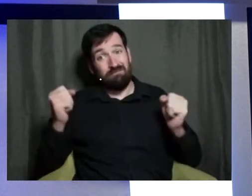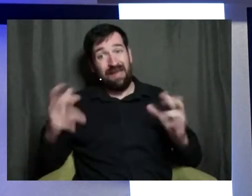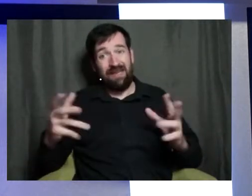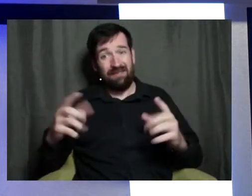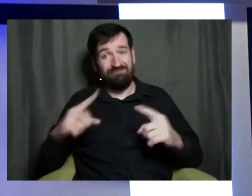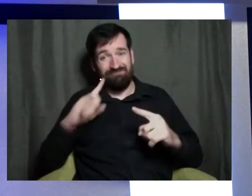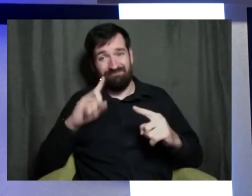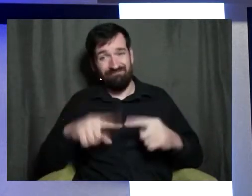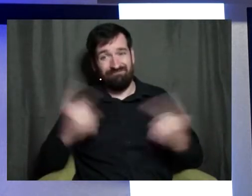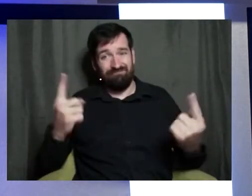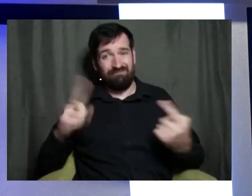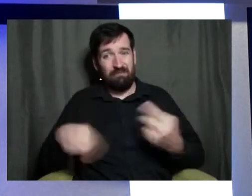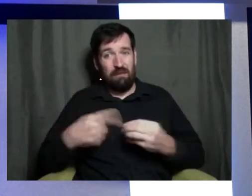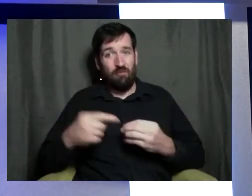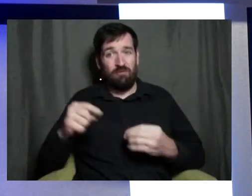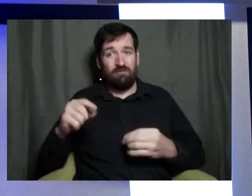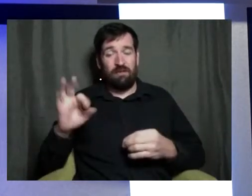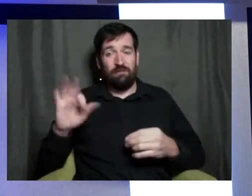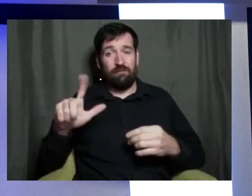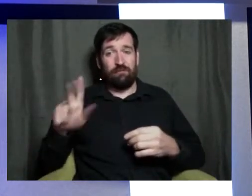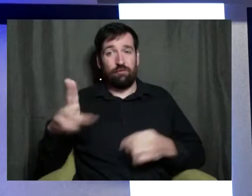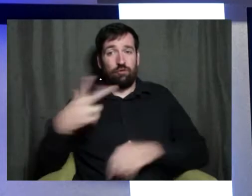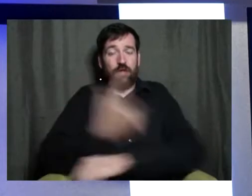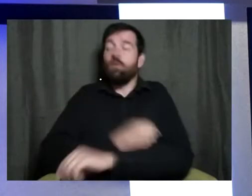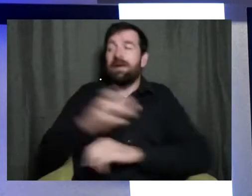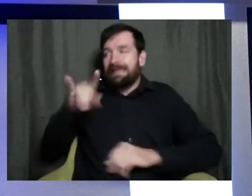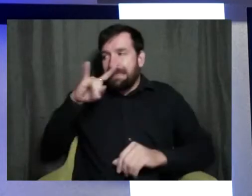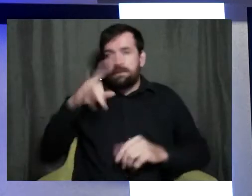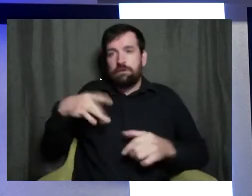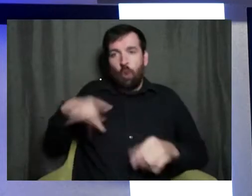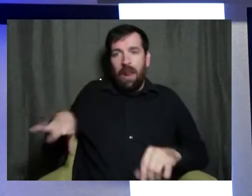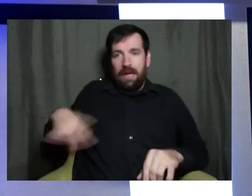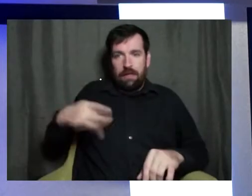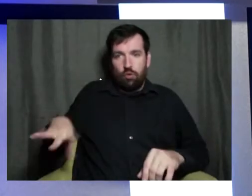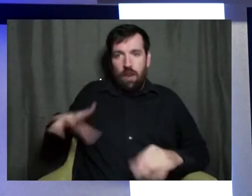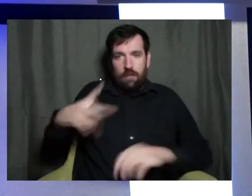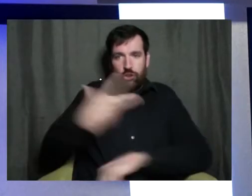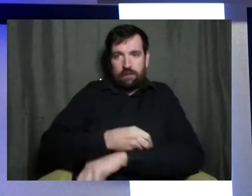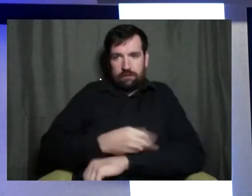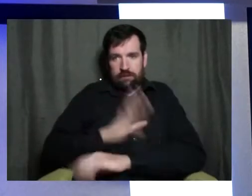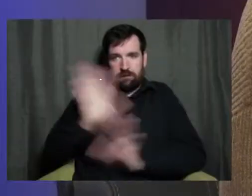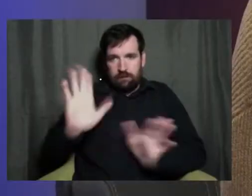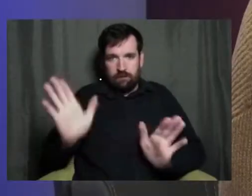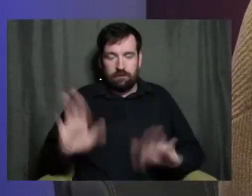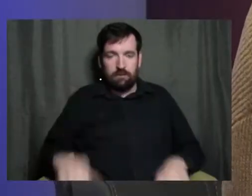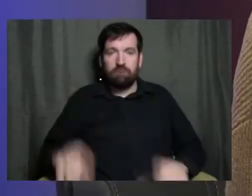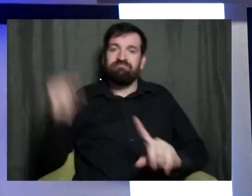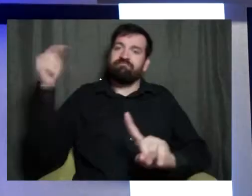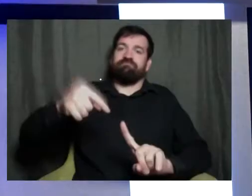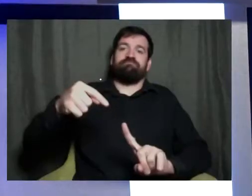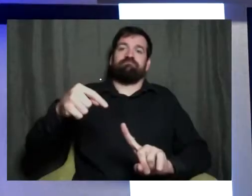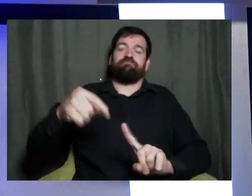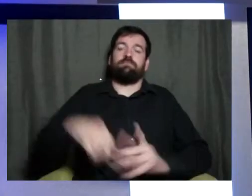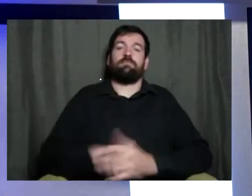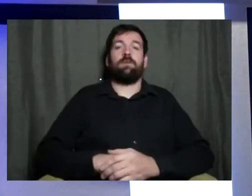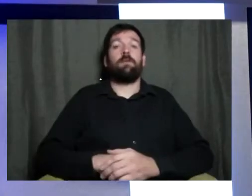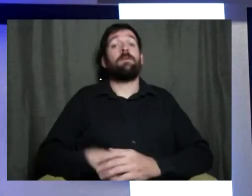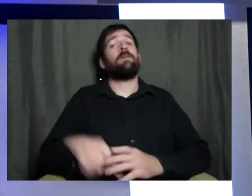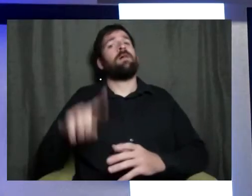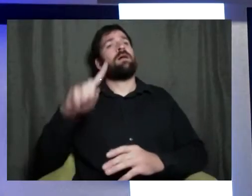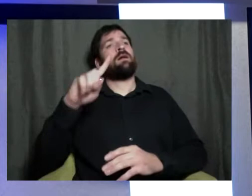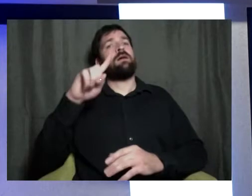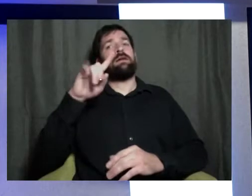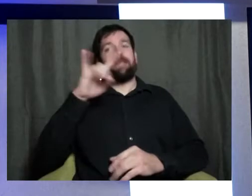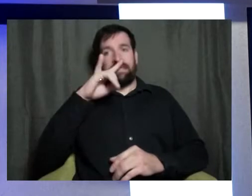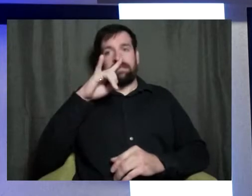household, I know. Kids don't like shots. They don't like shots. They don't like shots. At the foundation of this, kids don't like but, shots. But, you know, I think kids have heard